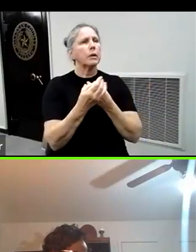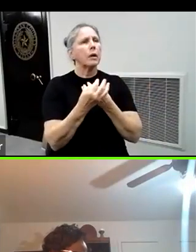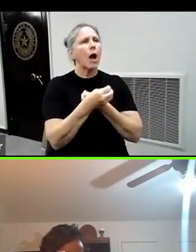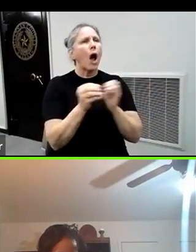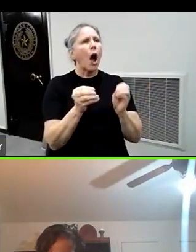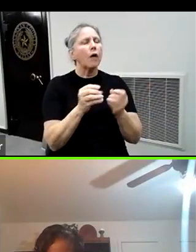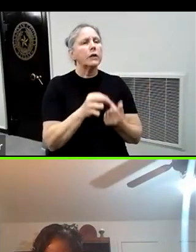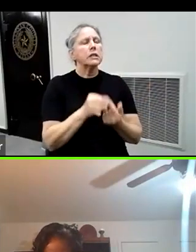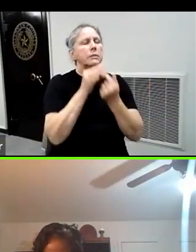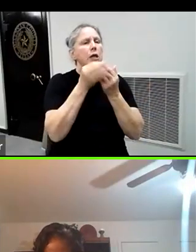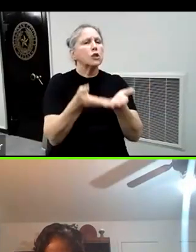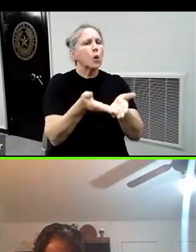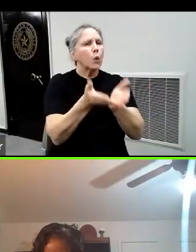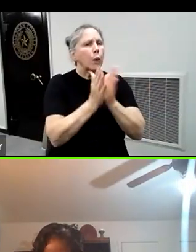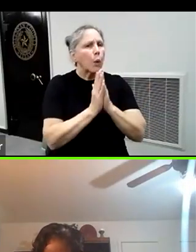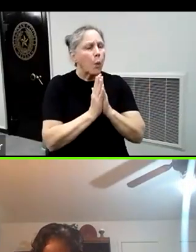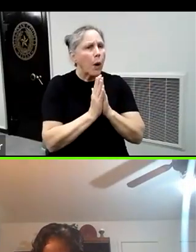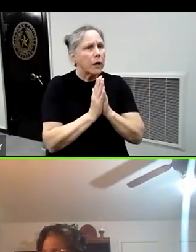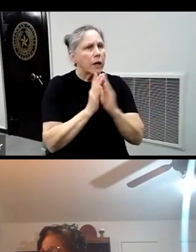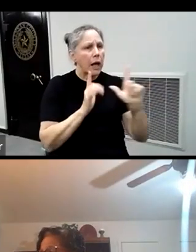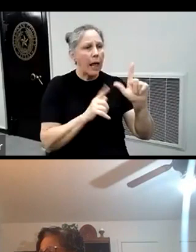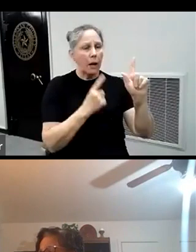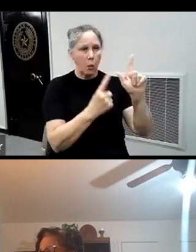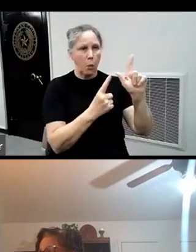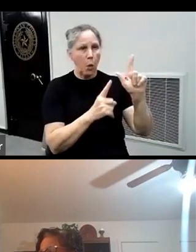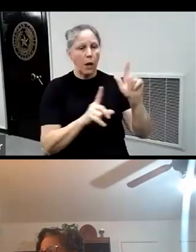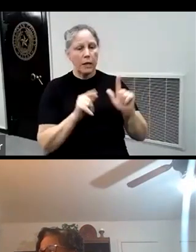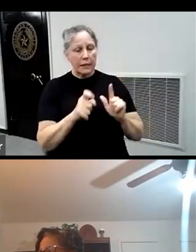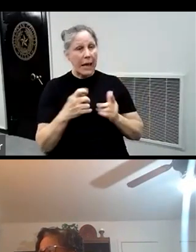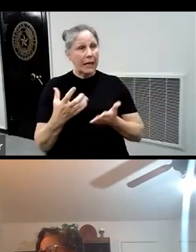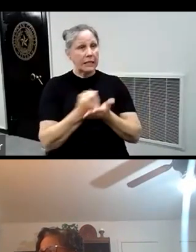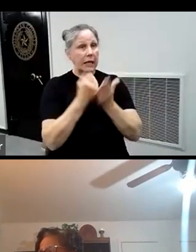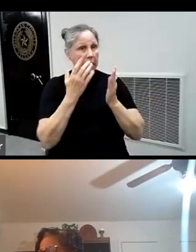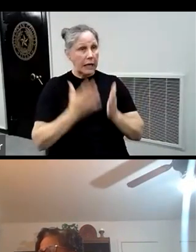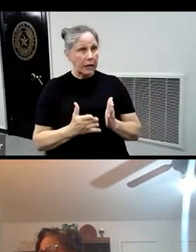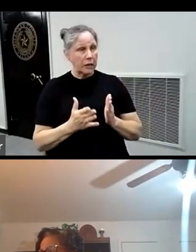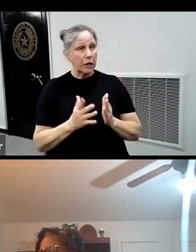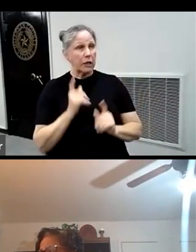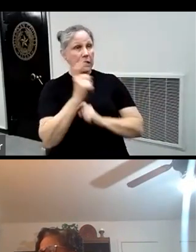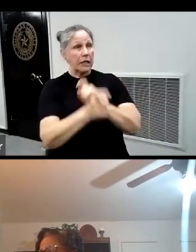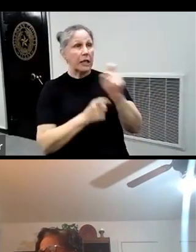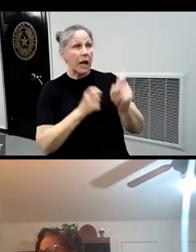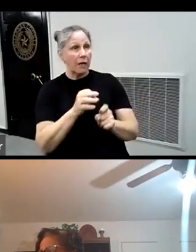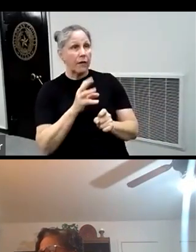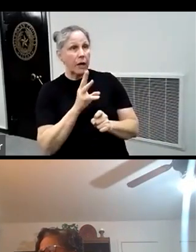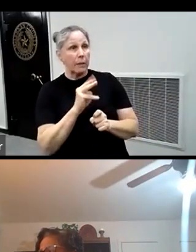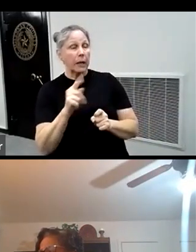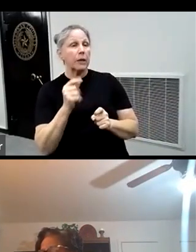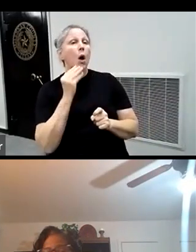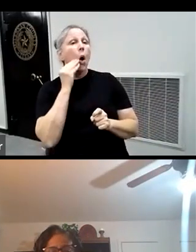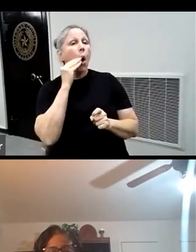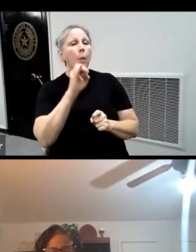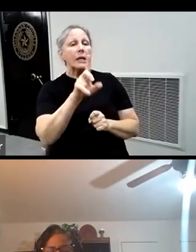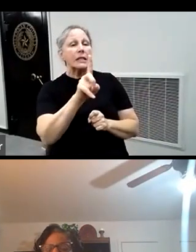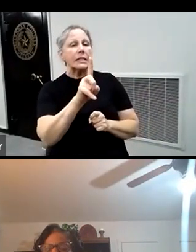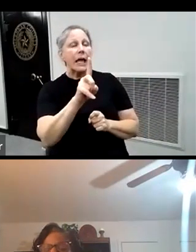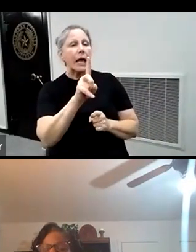special request under L1 tax assessment collector designation of McLennan County homestead